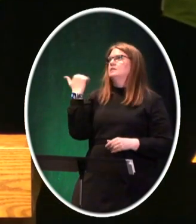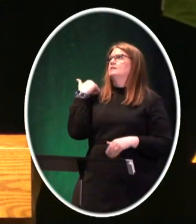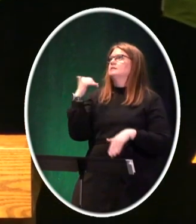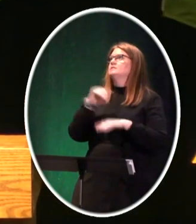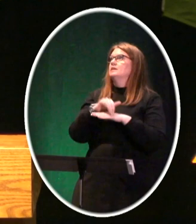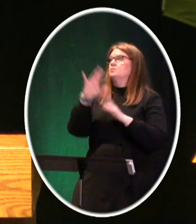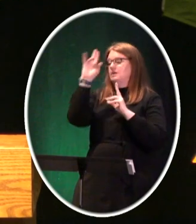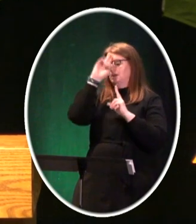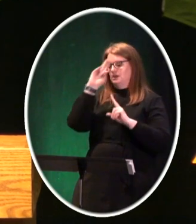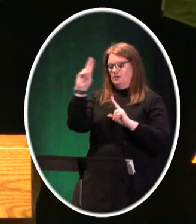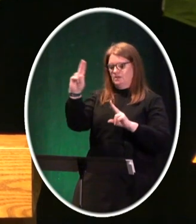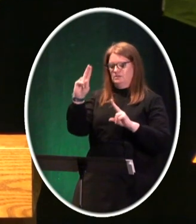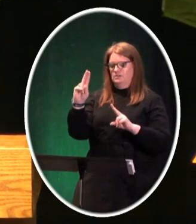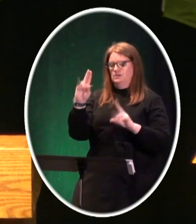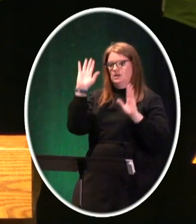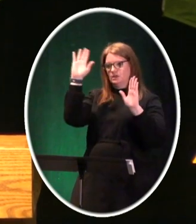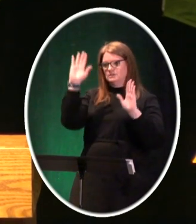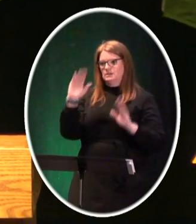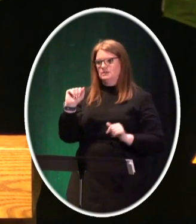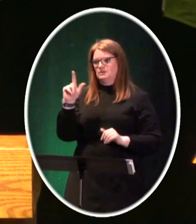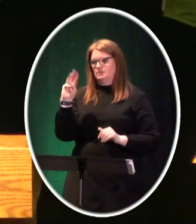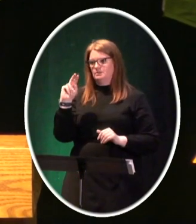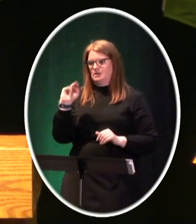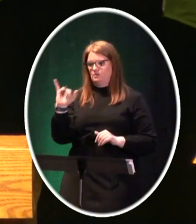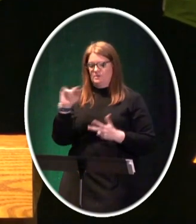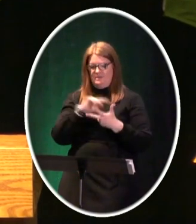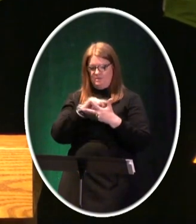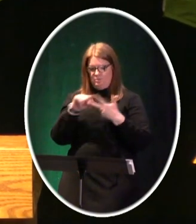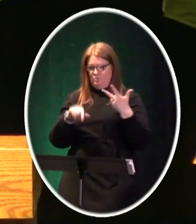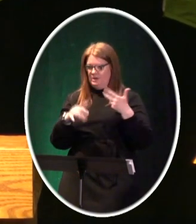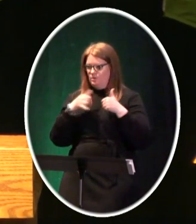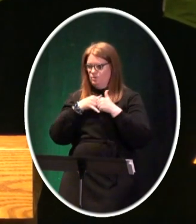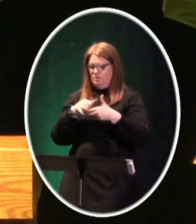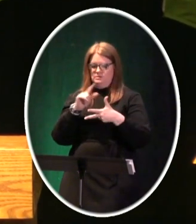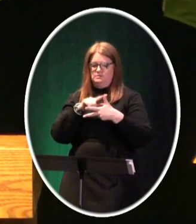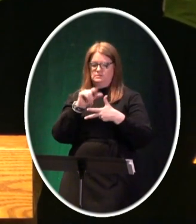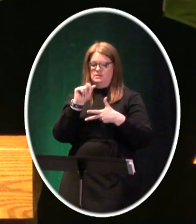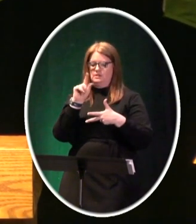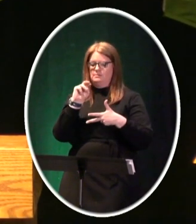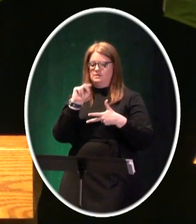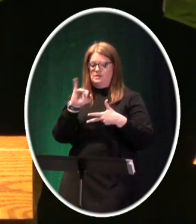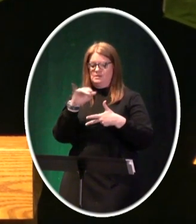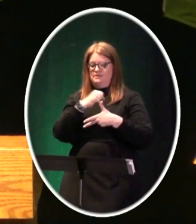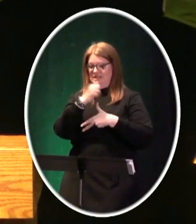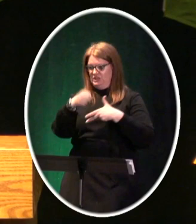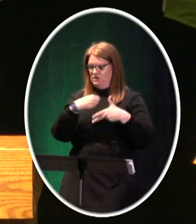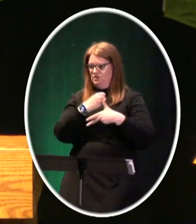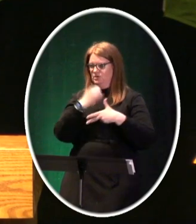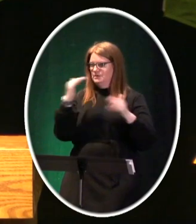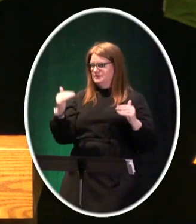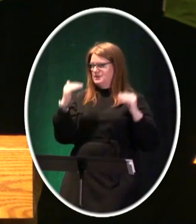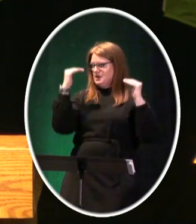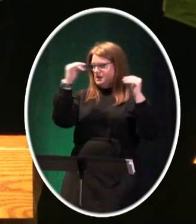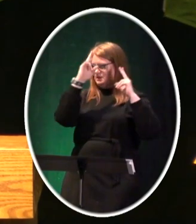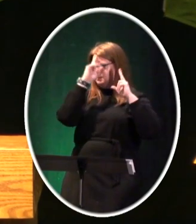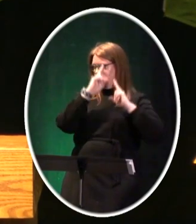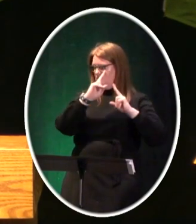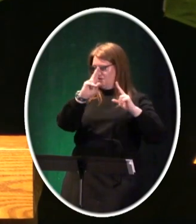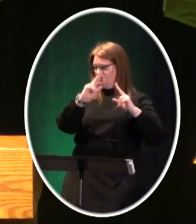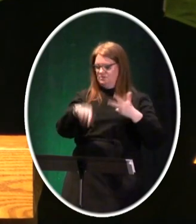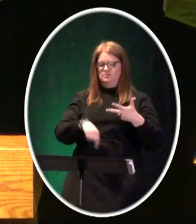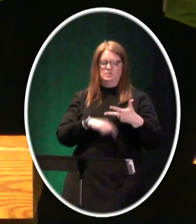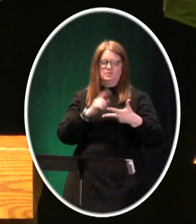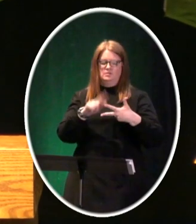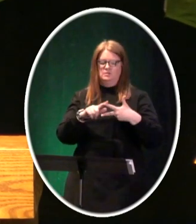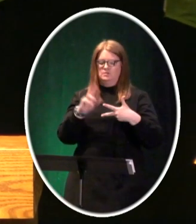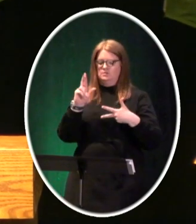honored our outstanding alumni with three awards: the Alumni of the Year, the highest honor bestowed on our alumni;